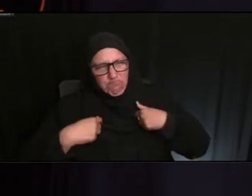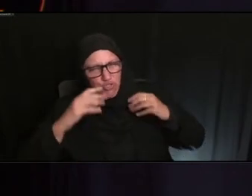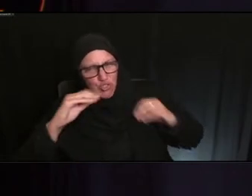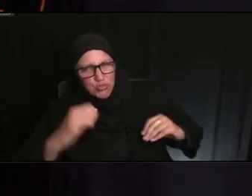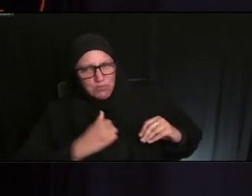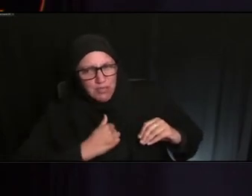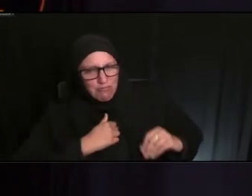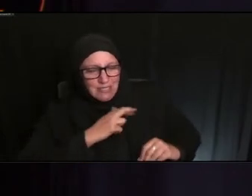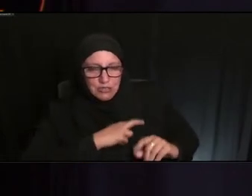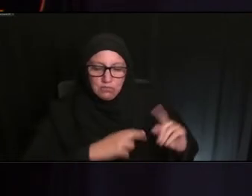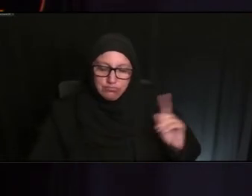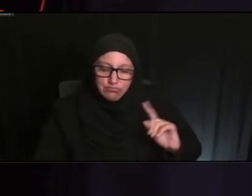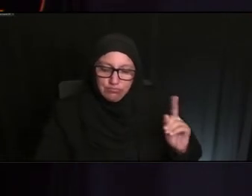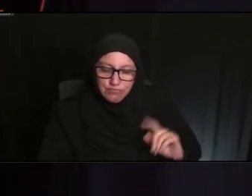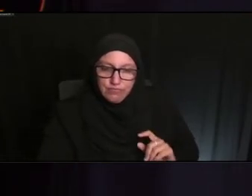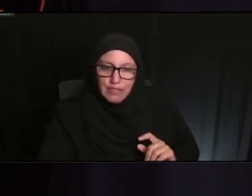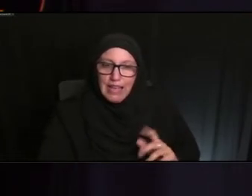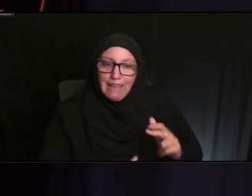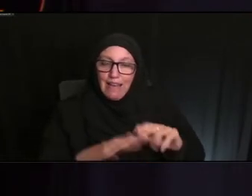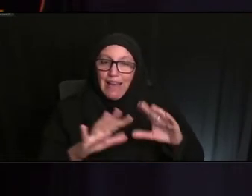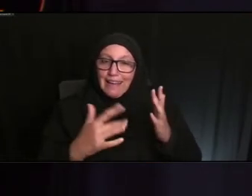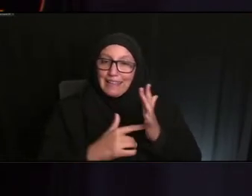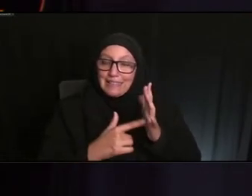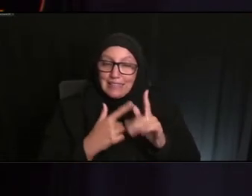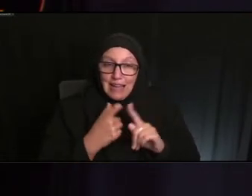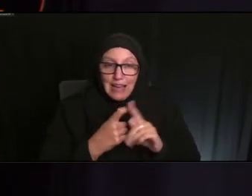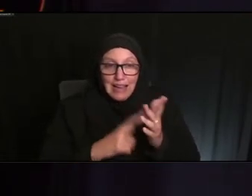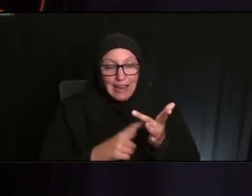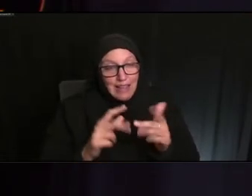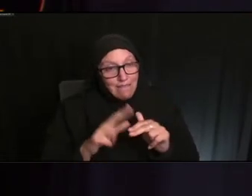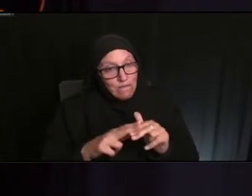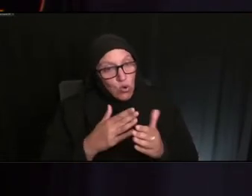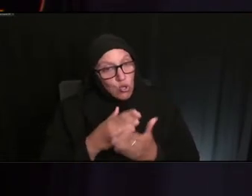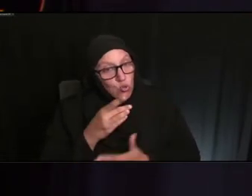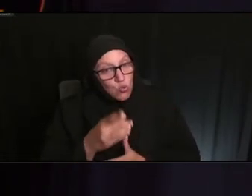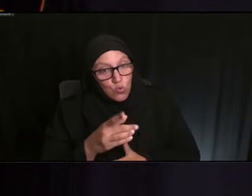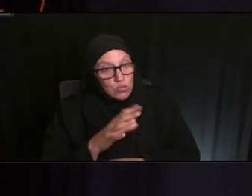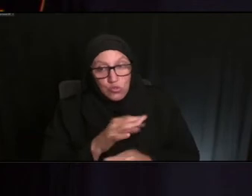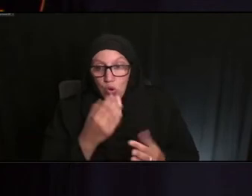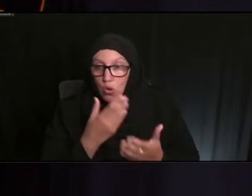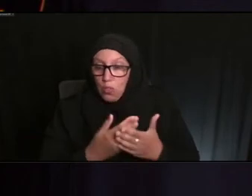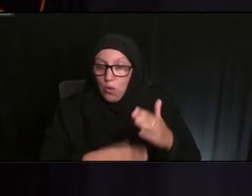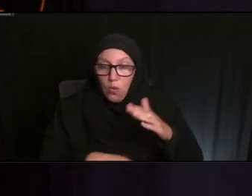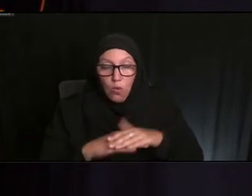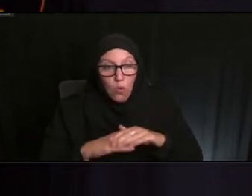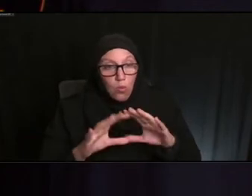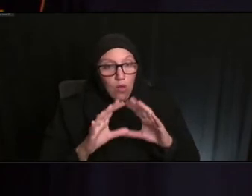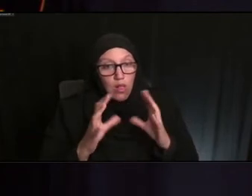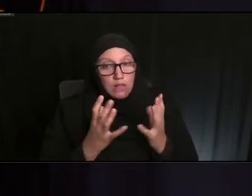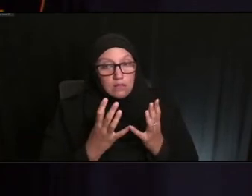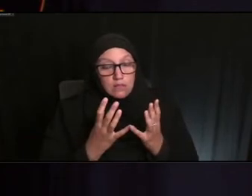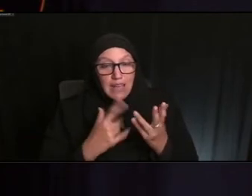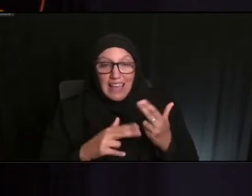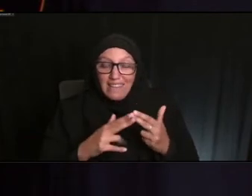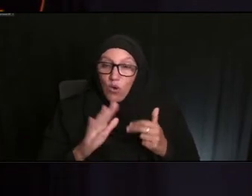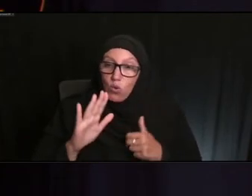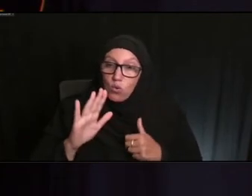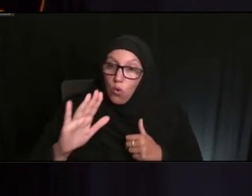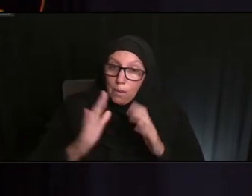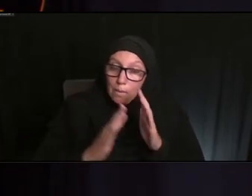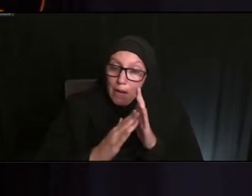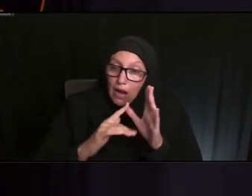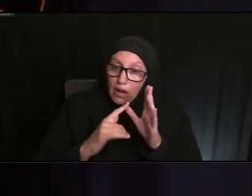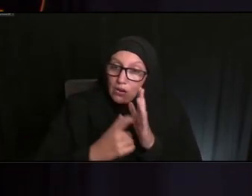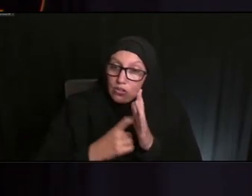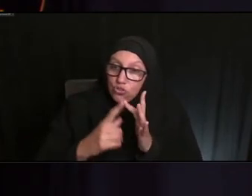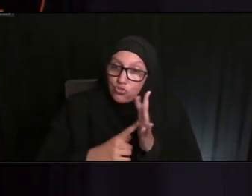there's a taklif upon you, it's not upon the whole world. If your marja says to you today, it's Eid, it's upon you. You don't announce,